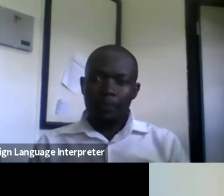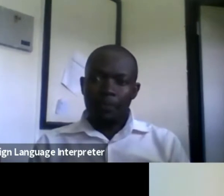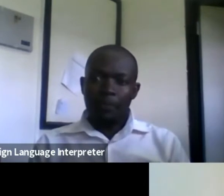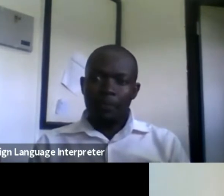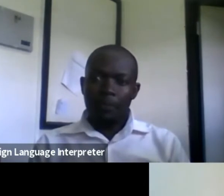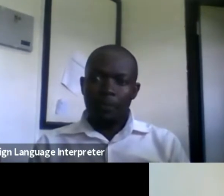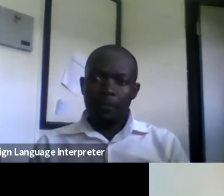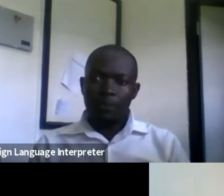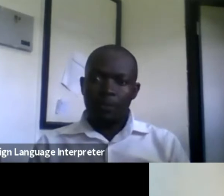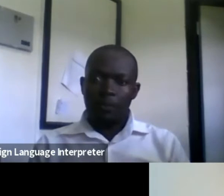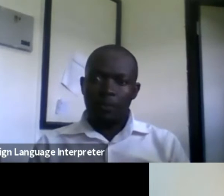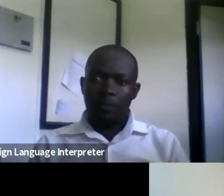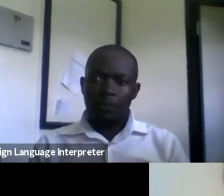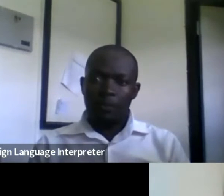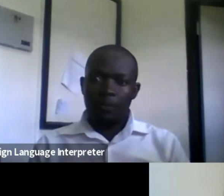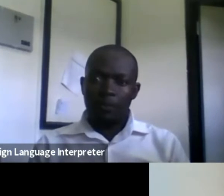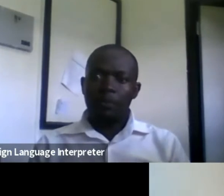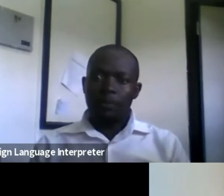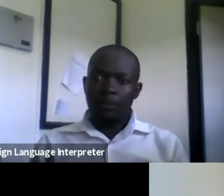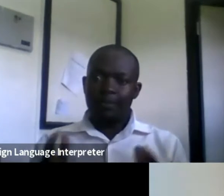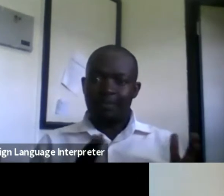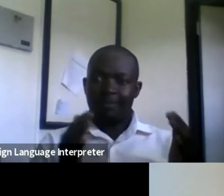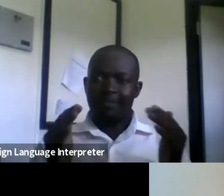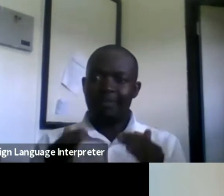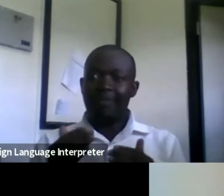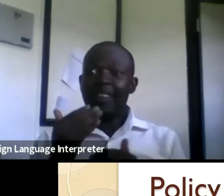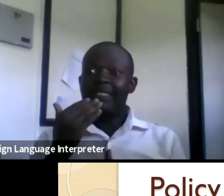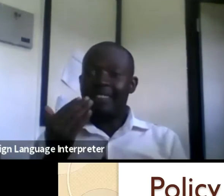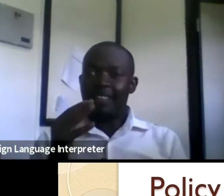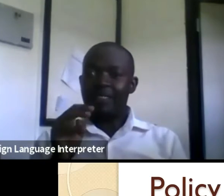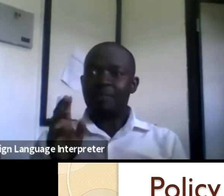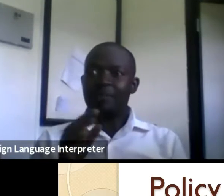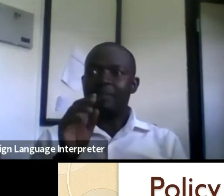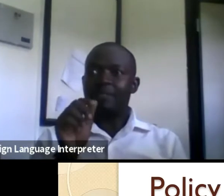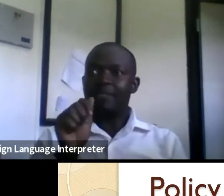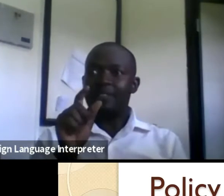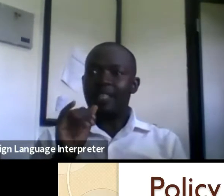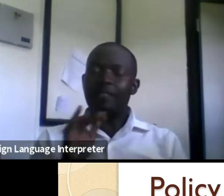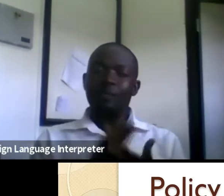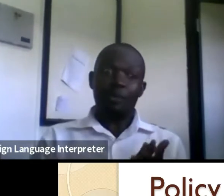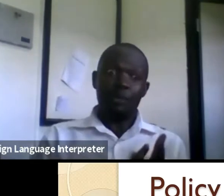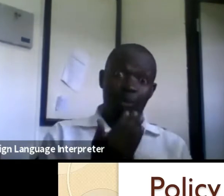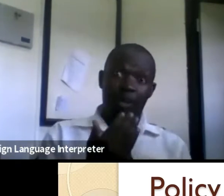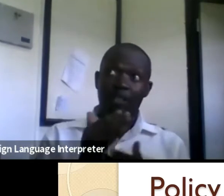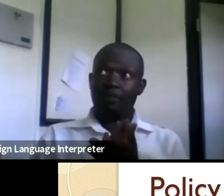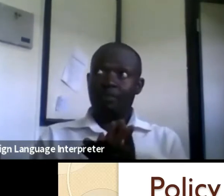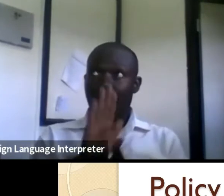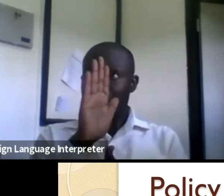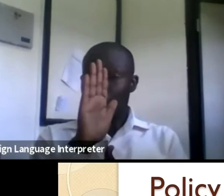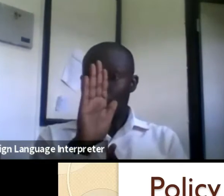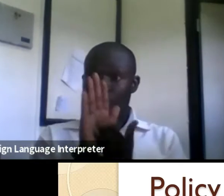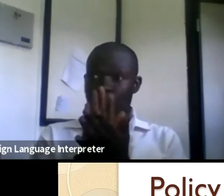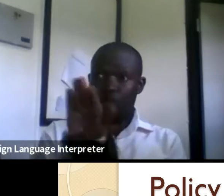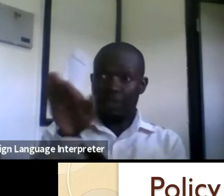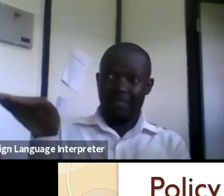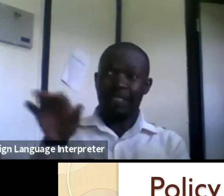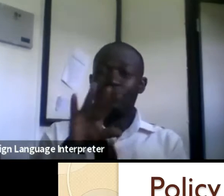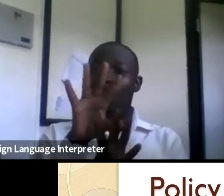Thank you, Mr. Alec. Good morning, good afternoon, good evening to all the